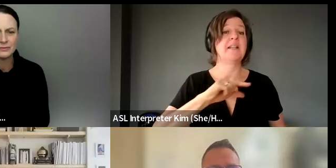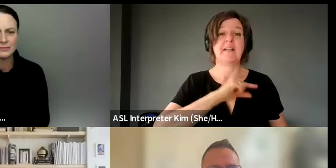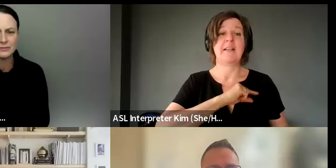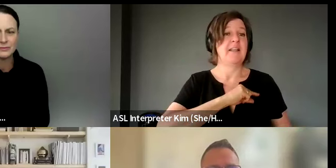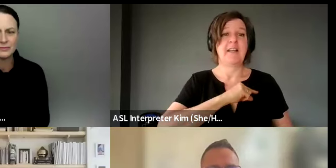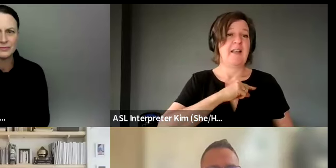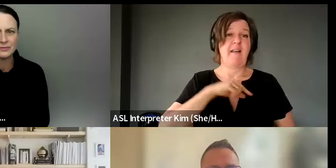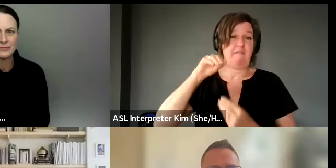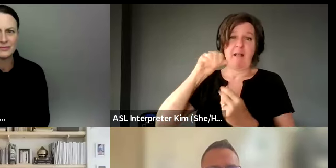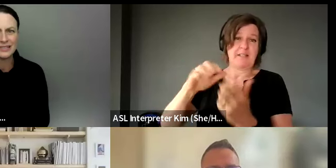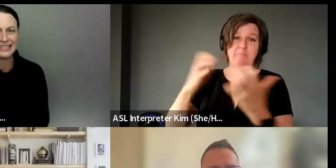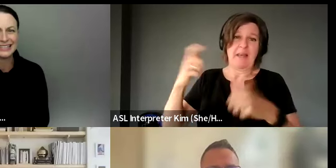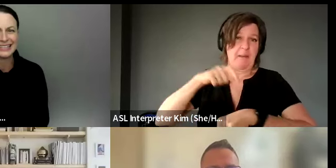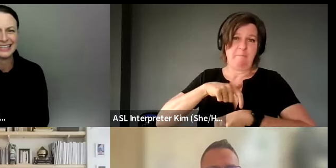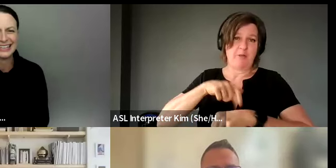the kiosk, actually.